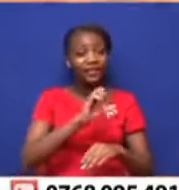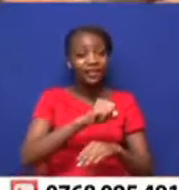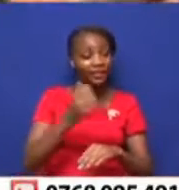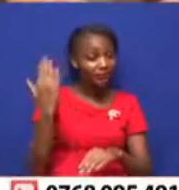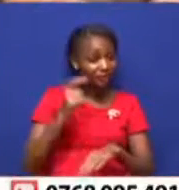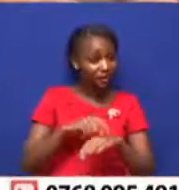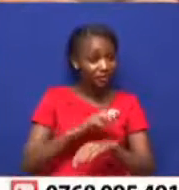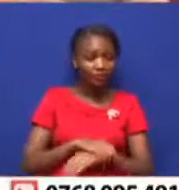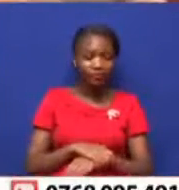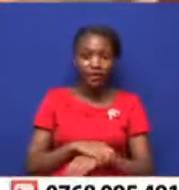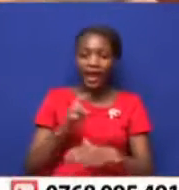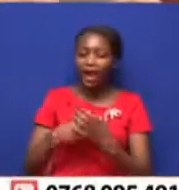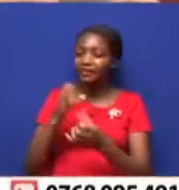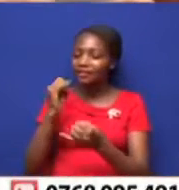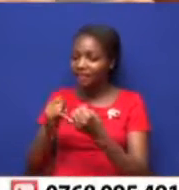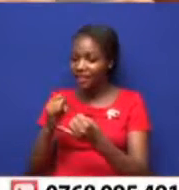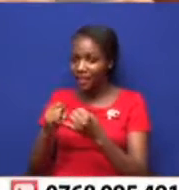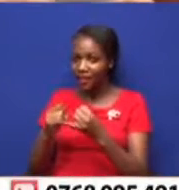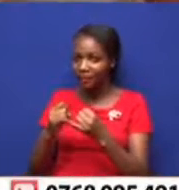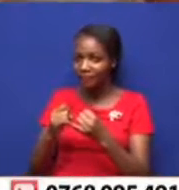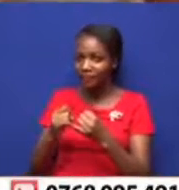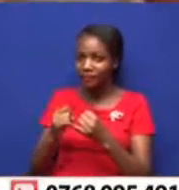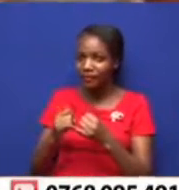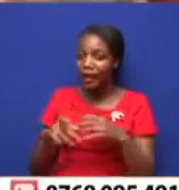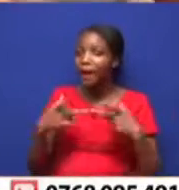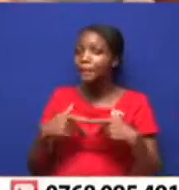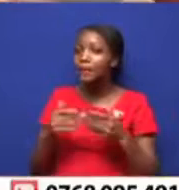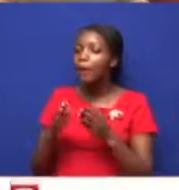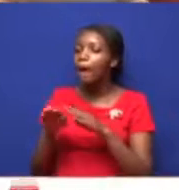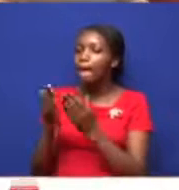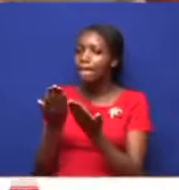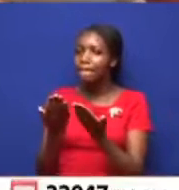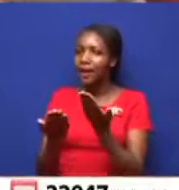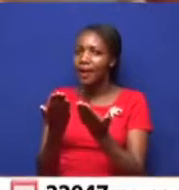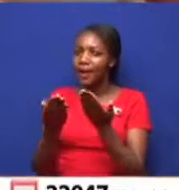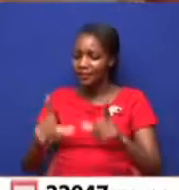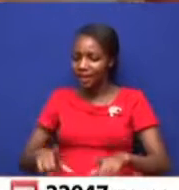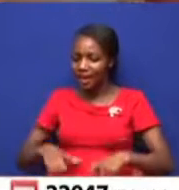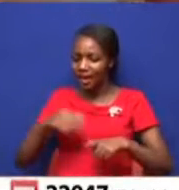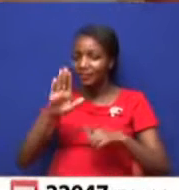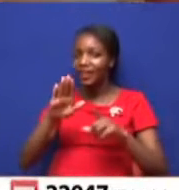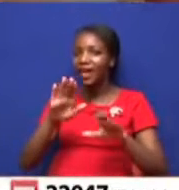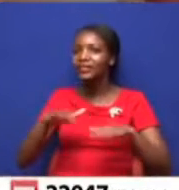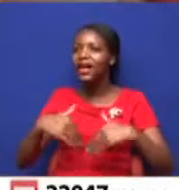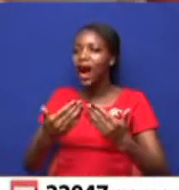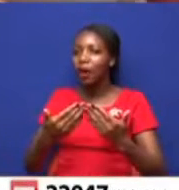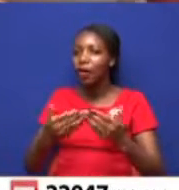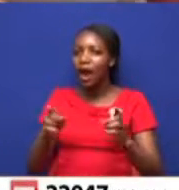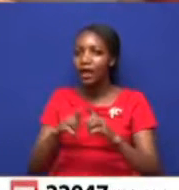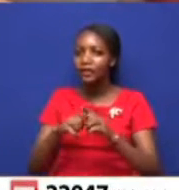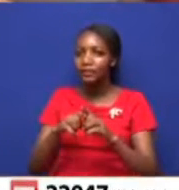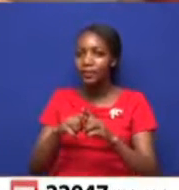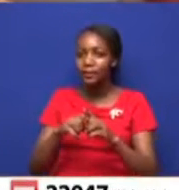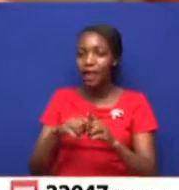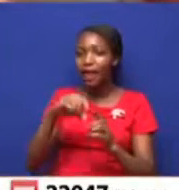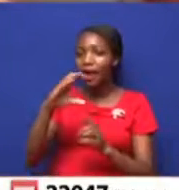Awesome. And maybe finally, how can couples balance their love life and being in fame, being famous? How do you